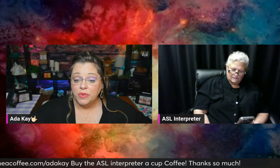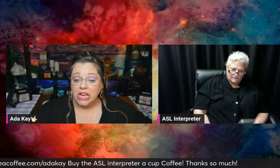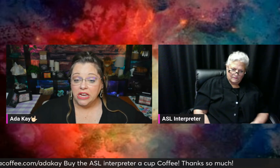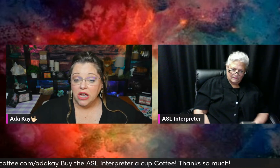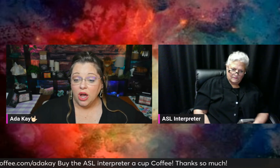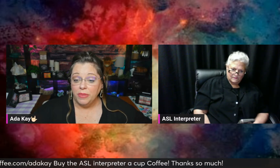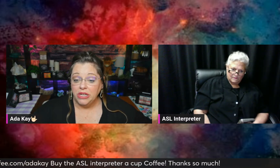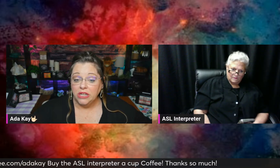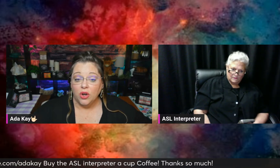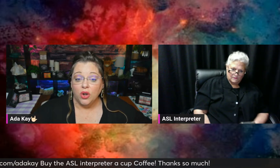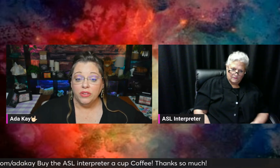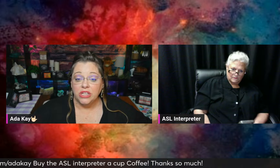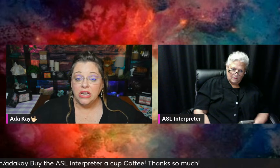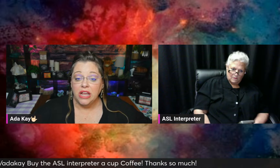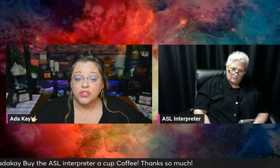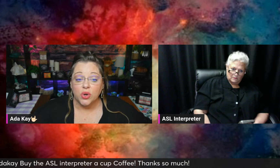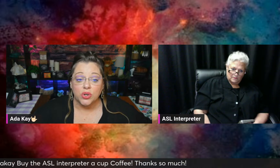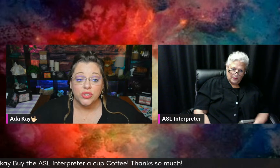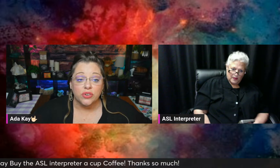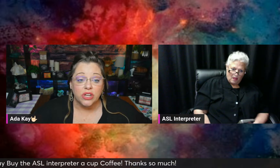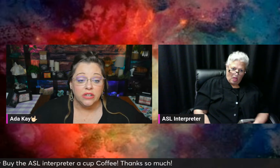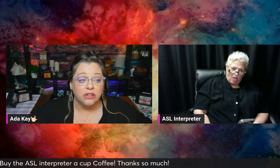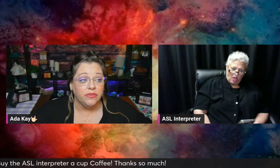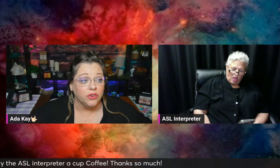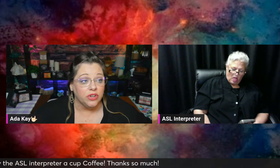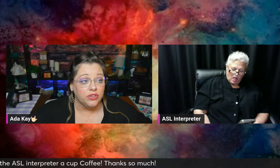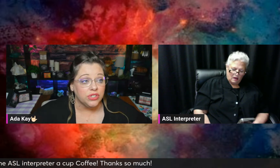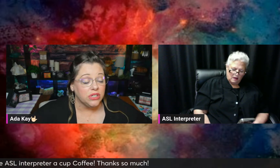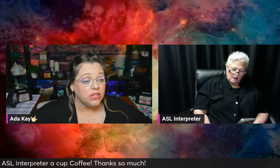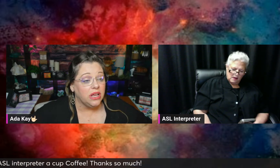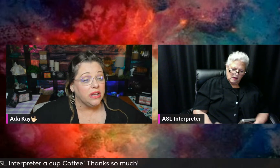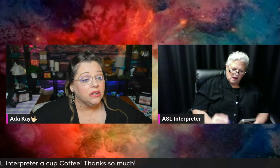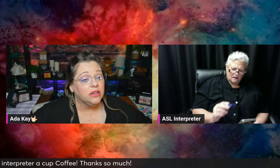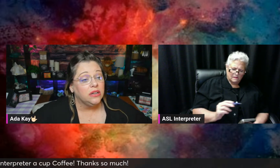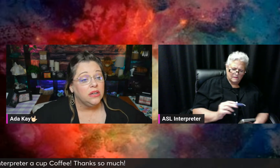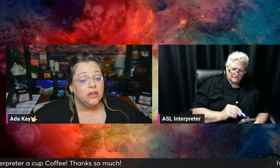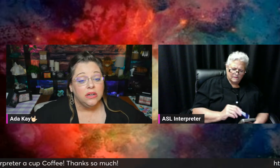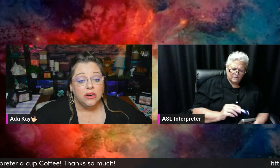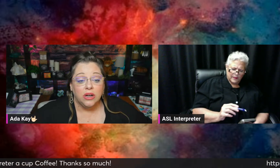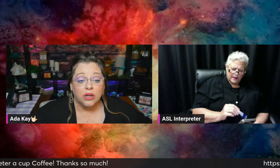There's some heat hopping in on the NASCAR circuit, if you're interested in that.